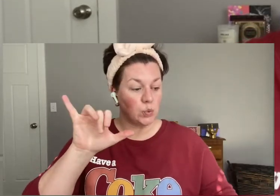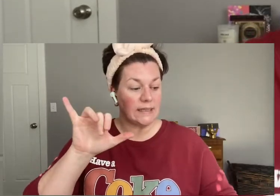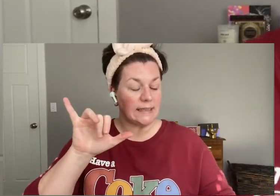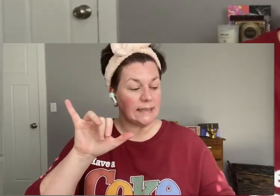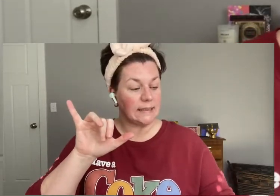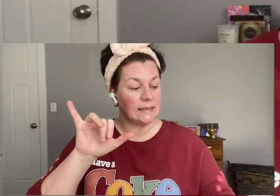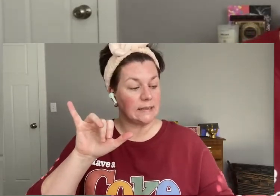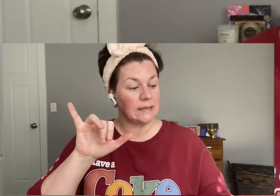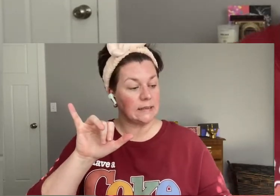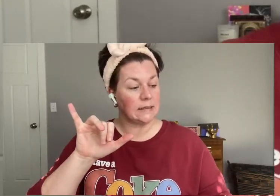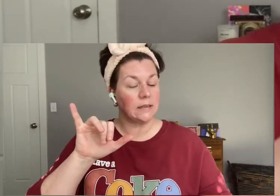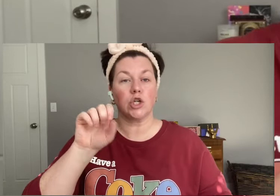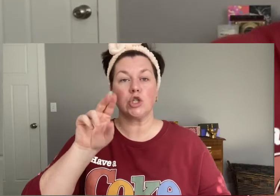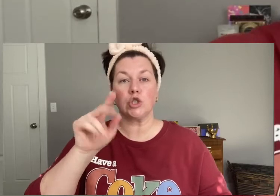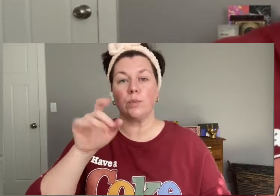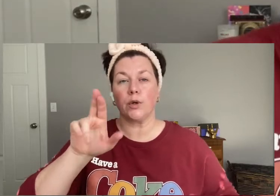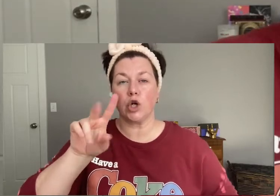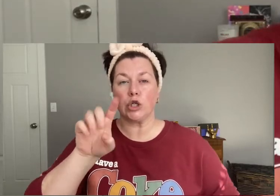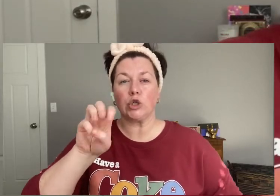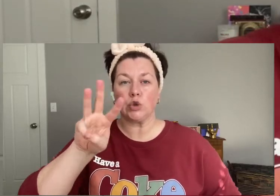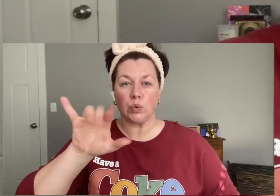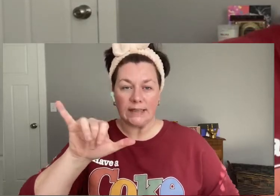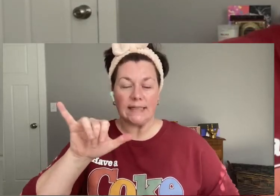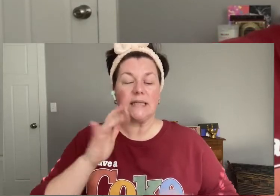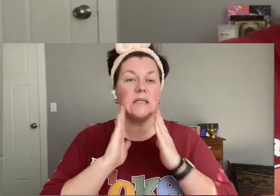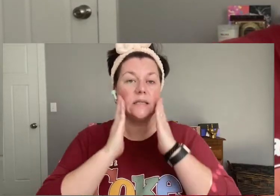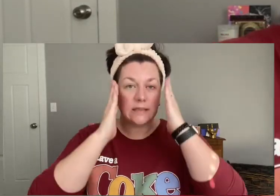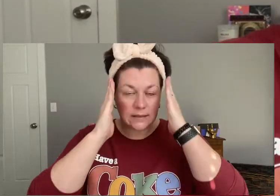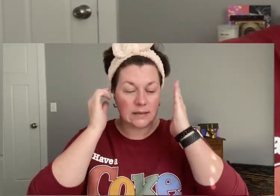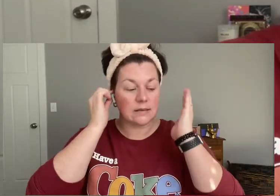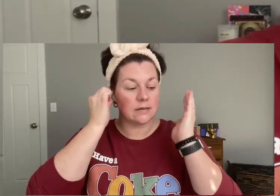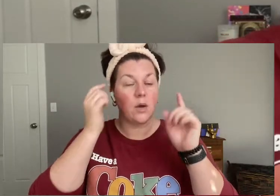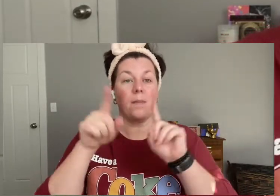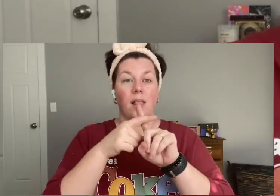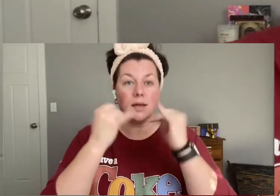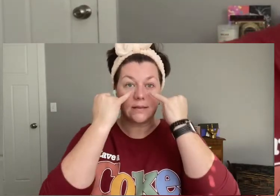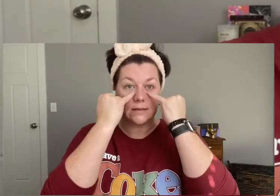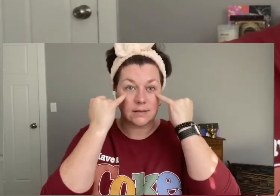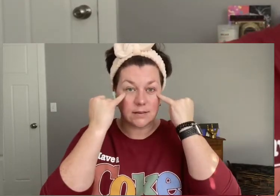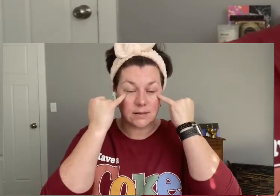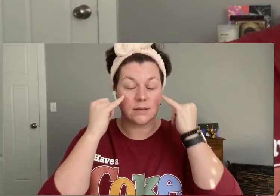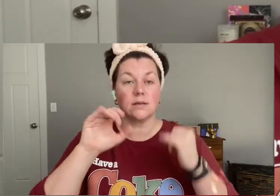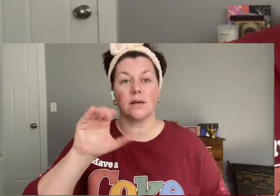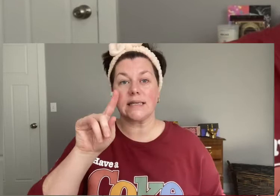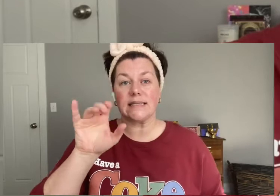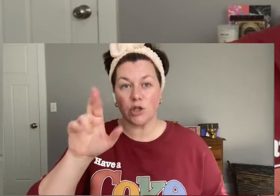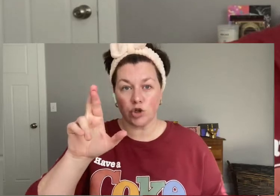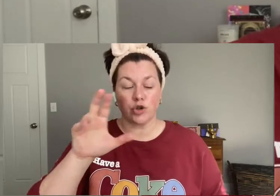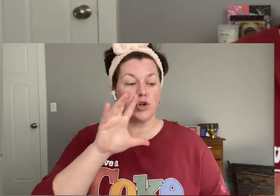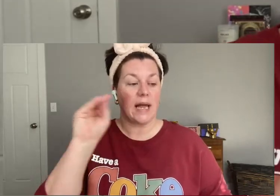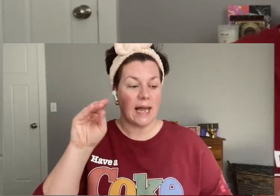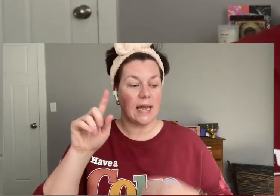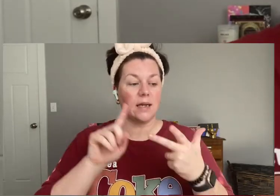from Revolution. I don't know if I have all of the products, but I do have the Super Dewy